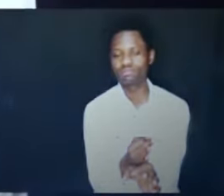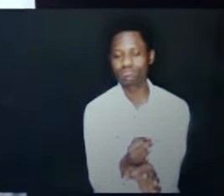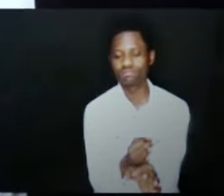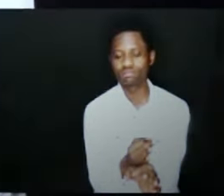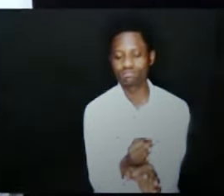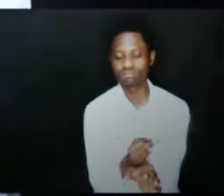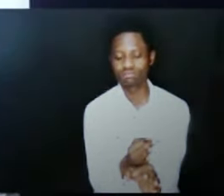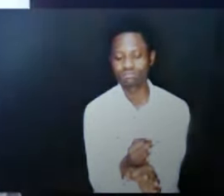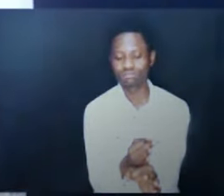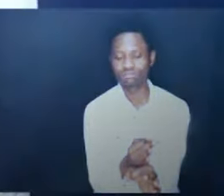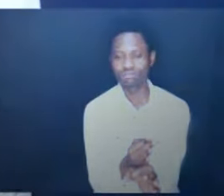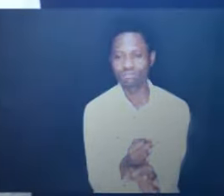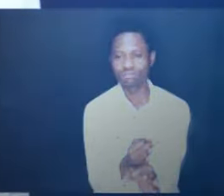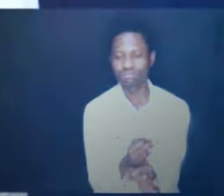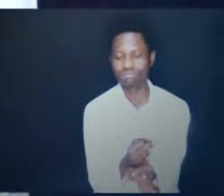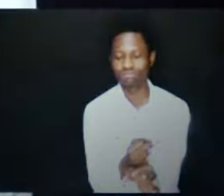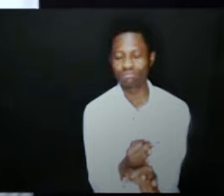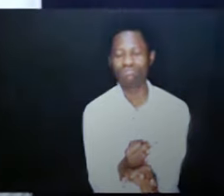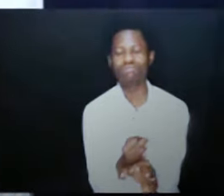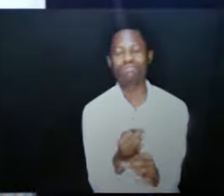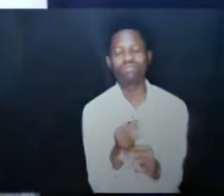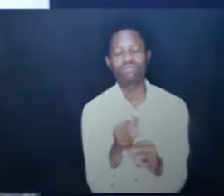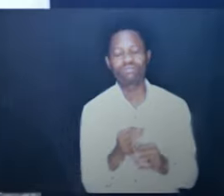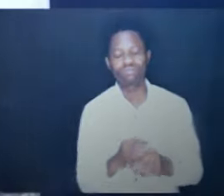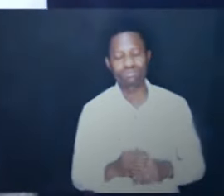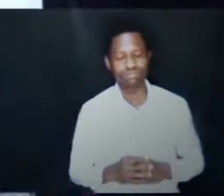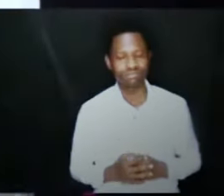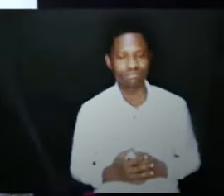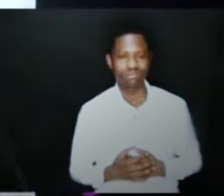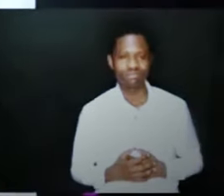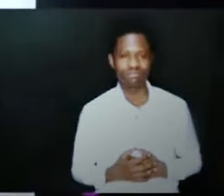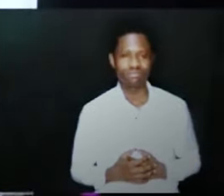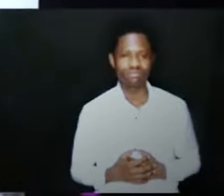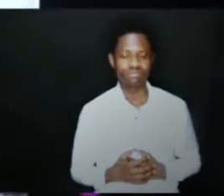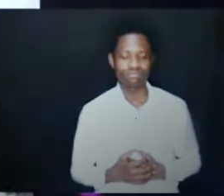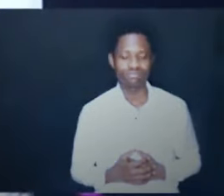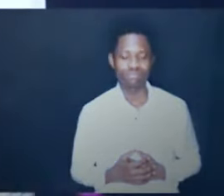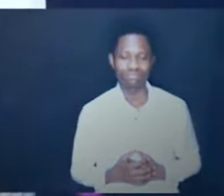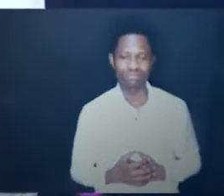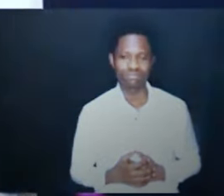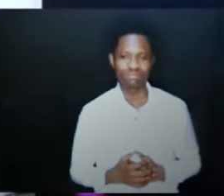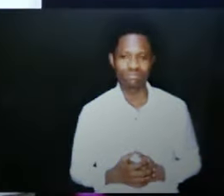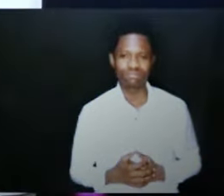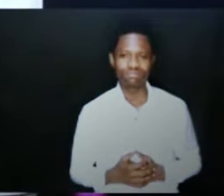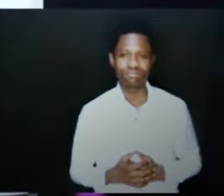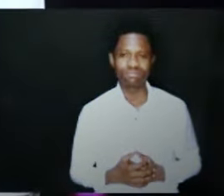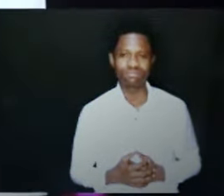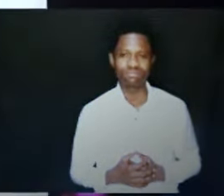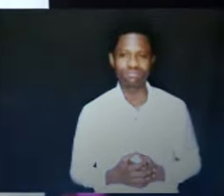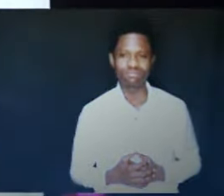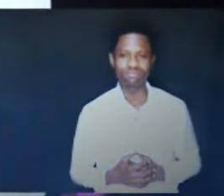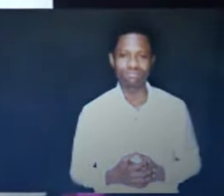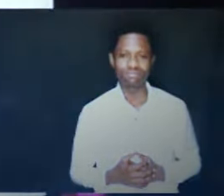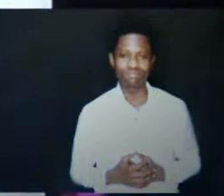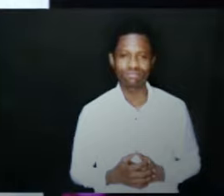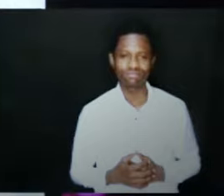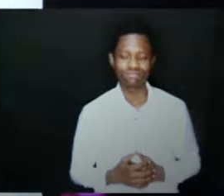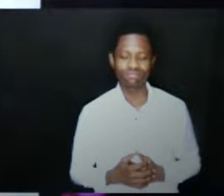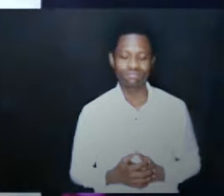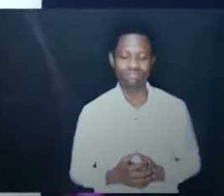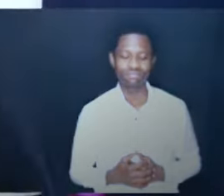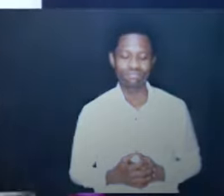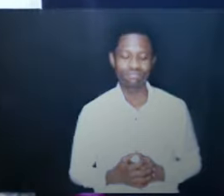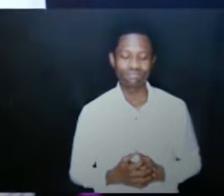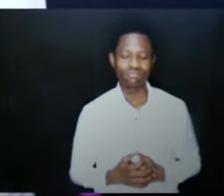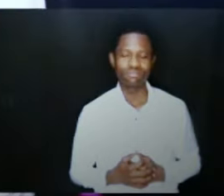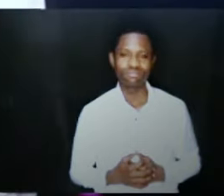Now, if we certain to me, I say, Abu Nyankopon Chang, now when your bonifacher, ne a japadier, wa, what de, a